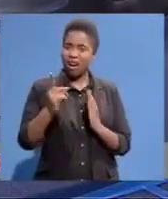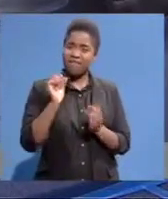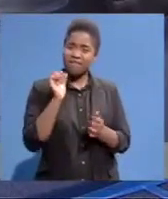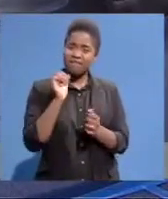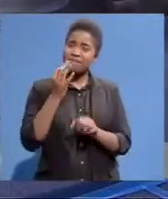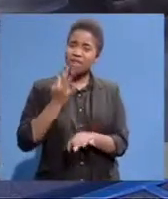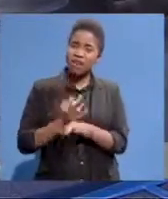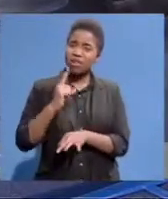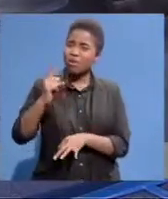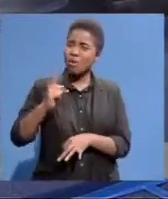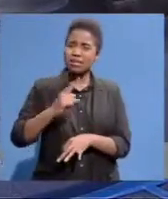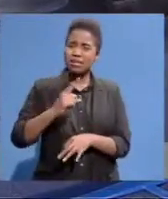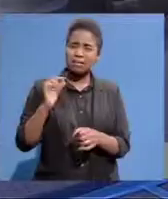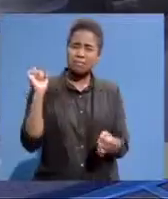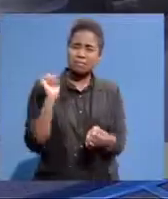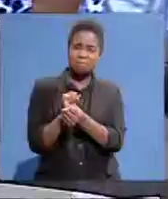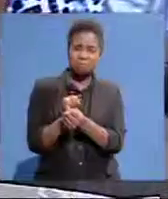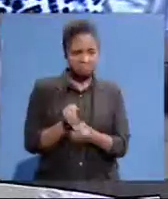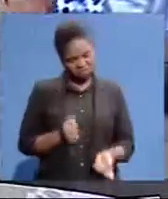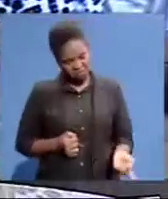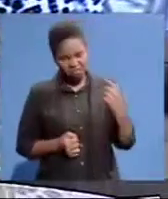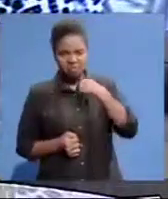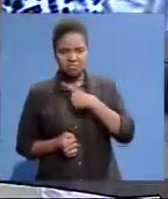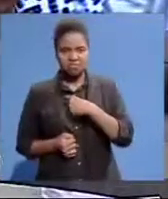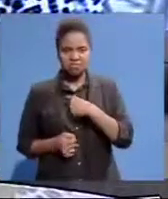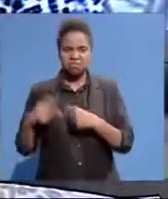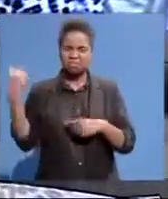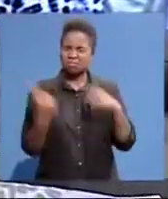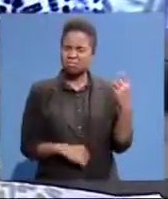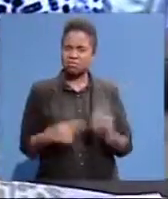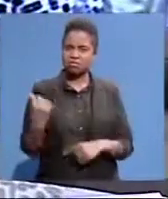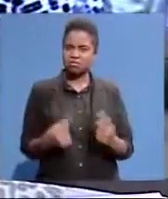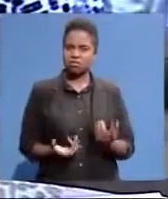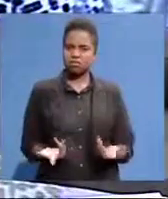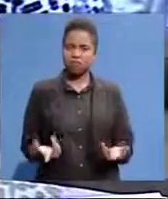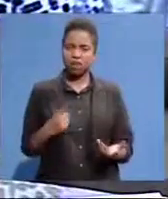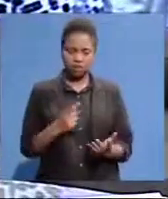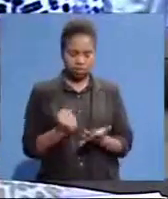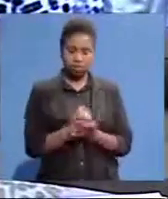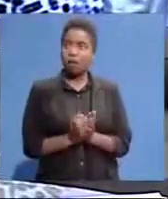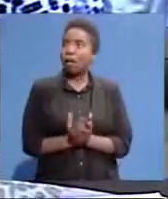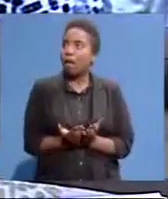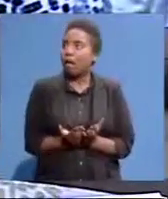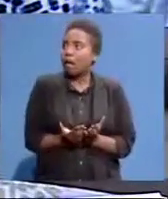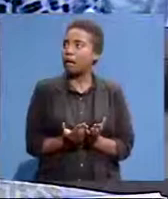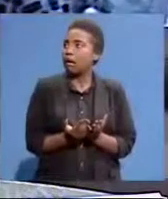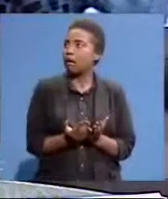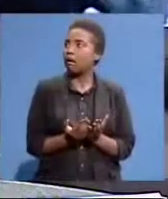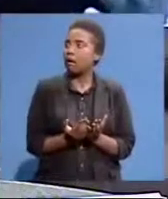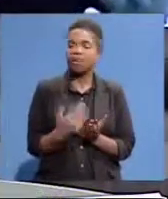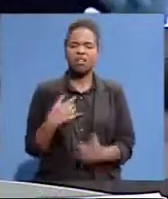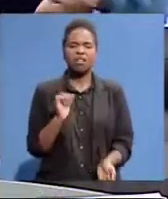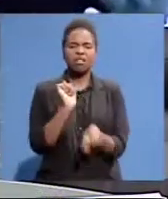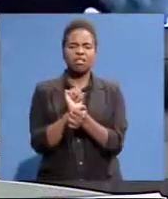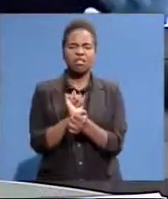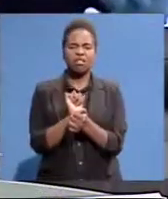for a pass, and they call you. Can you imagine? To produce the pass as well, if you don't have, there you are arrested